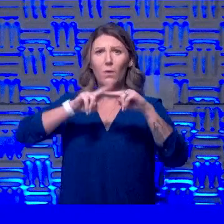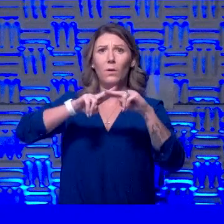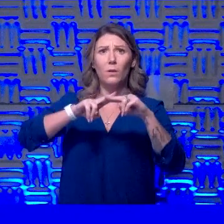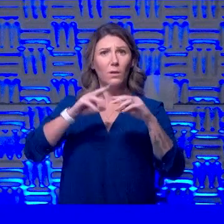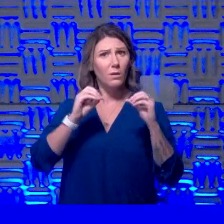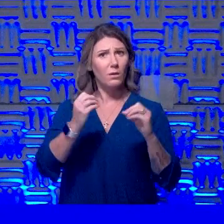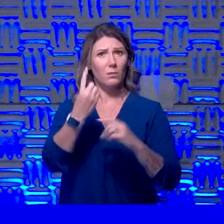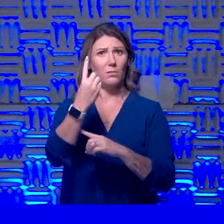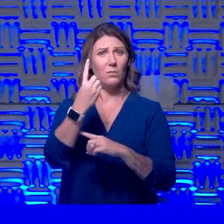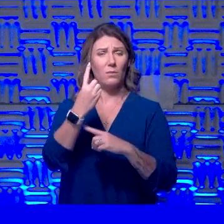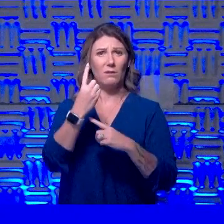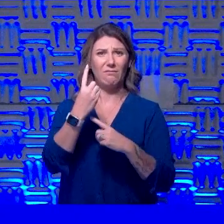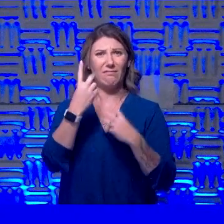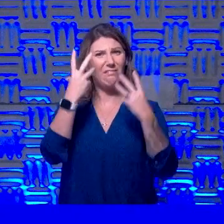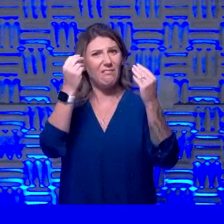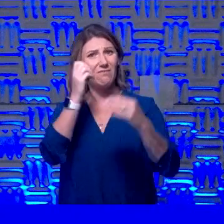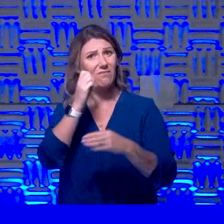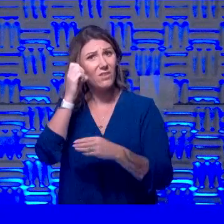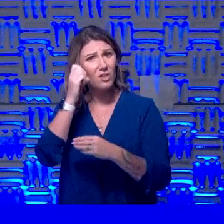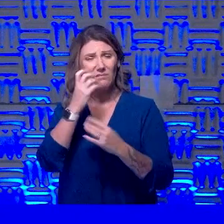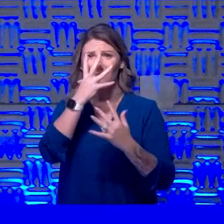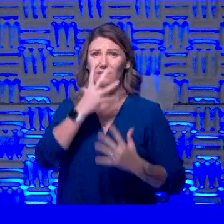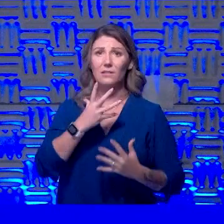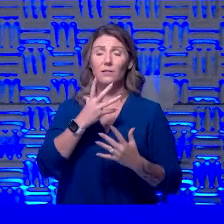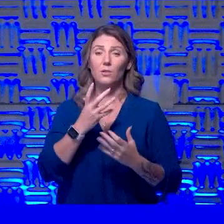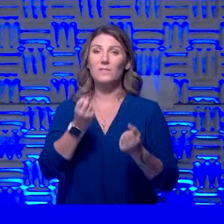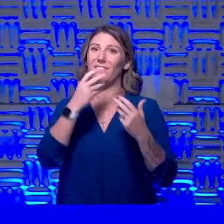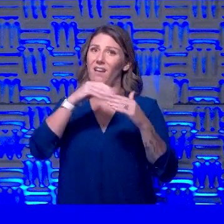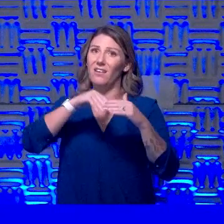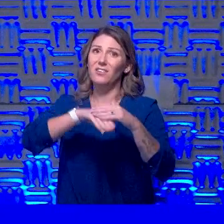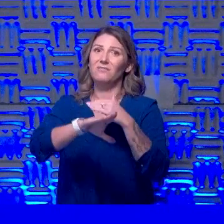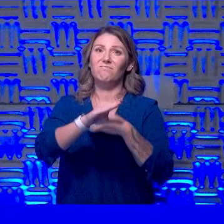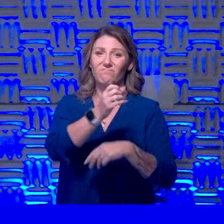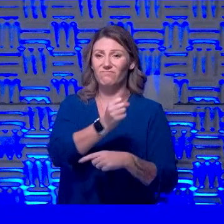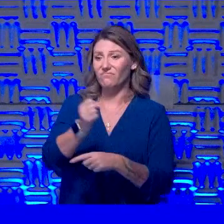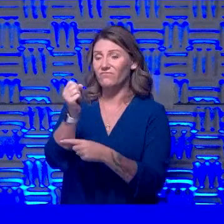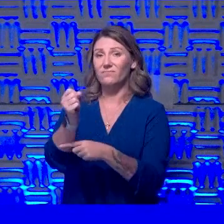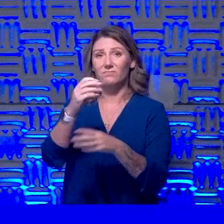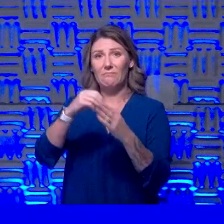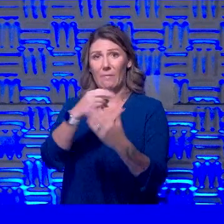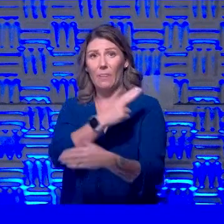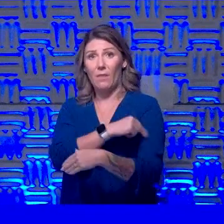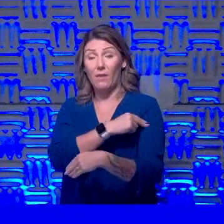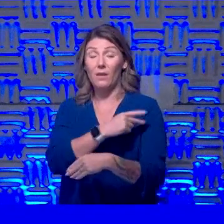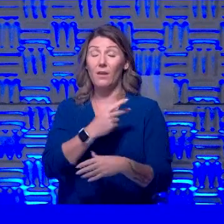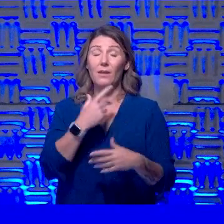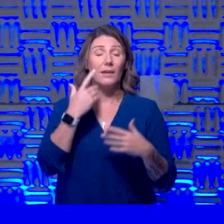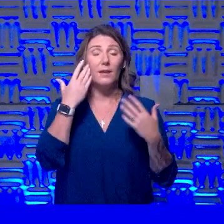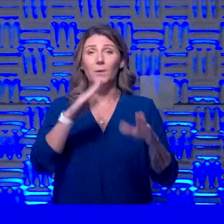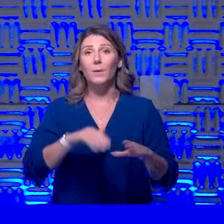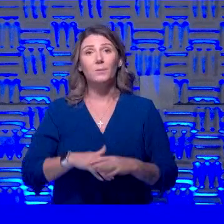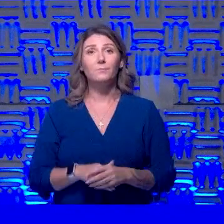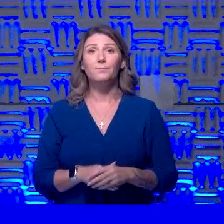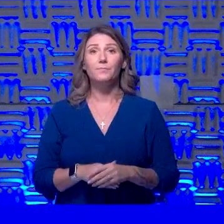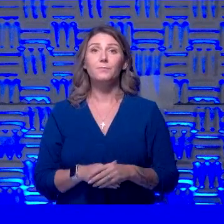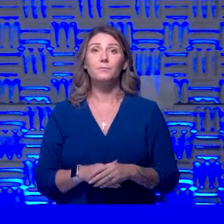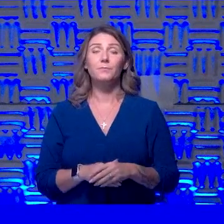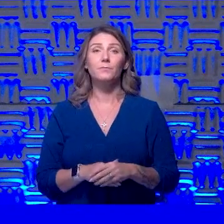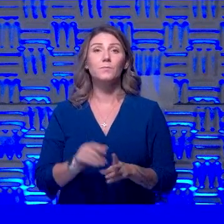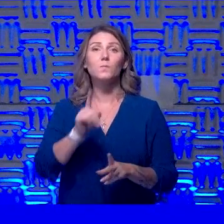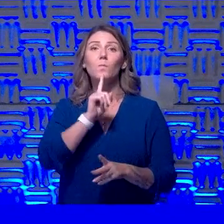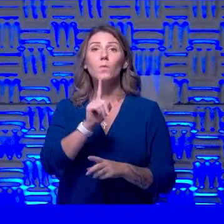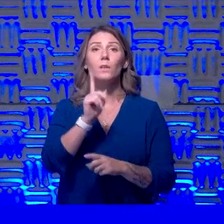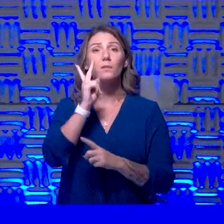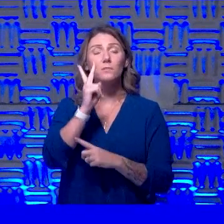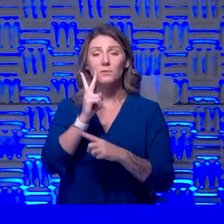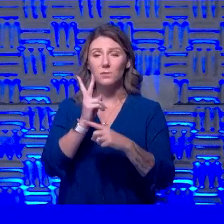yesterday? That's unfortunate. We just had a lot of admissions. We did. We had a lot of admissions. And I don't know, you know, certainly we have seen